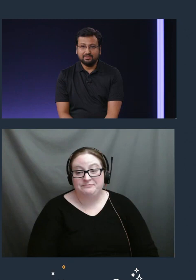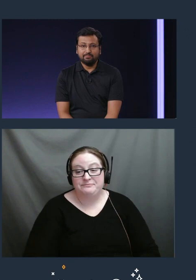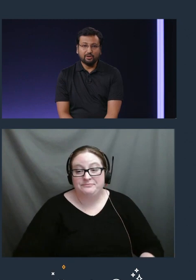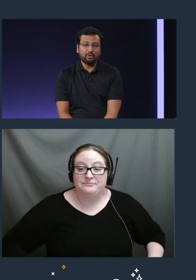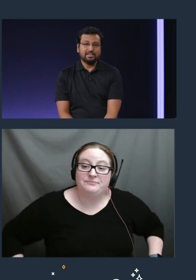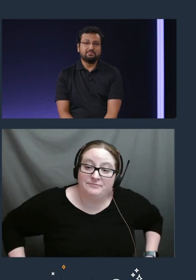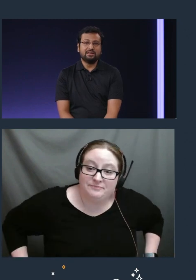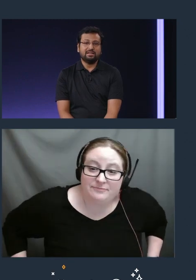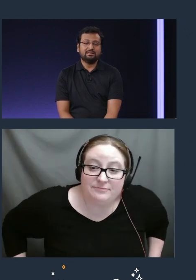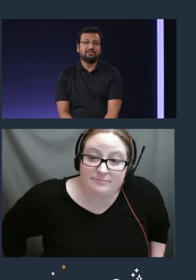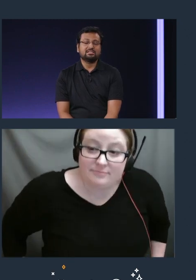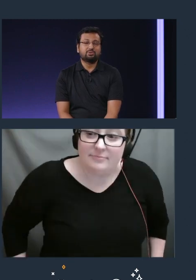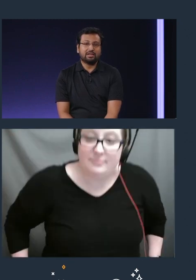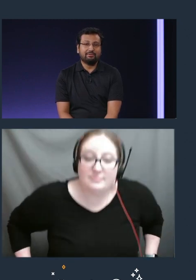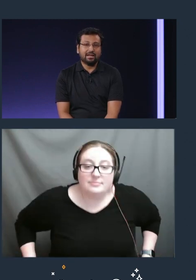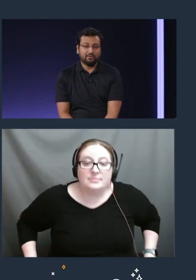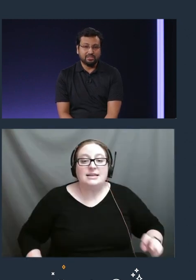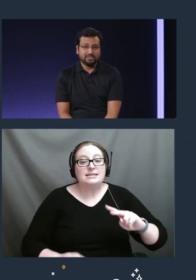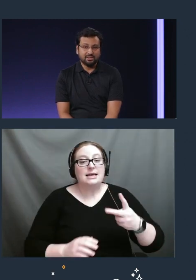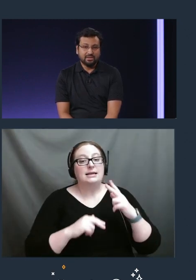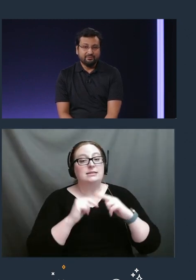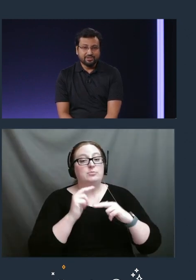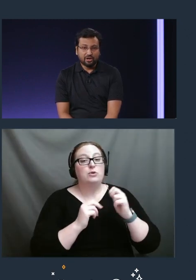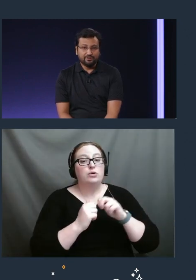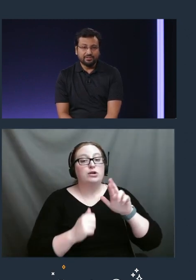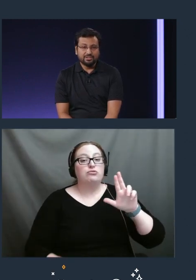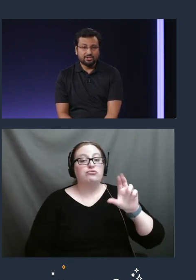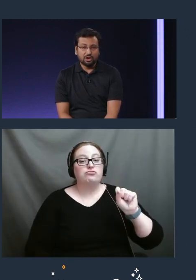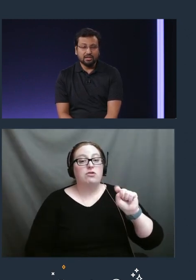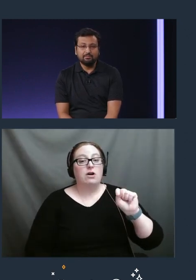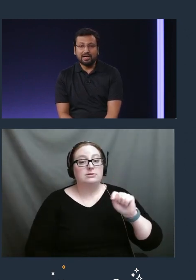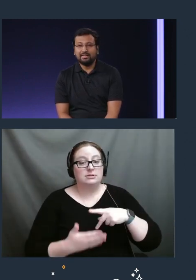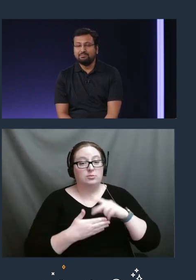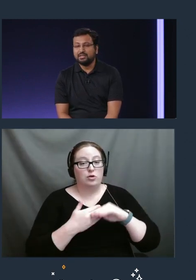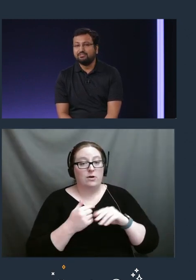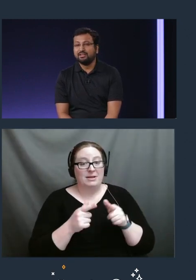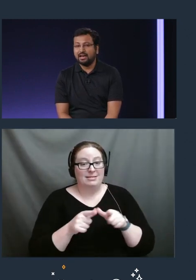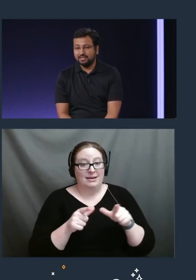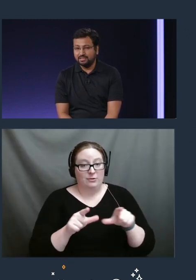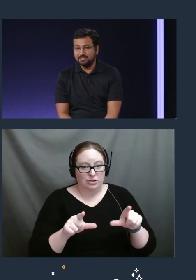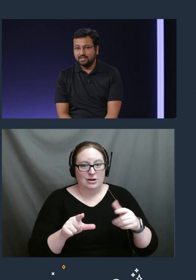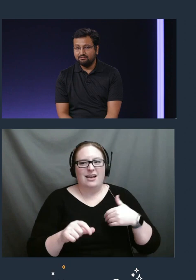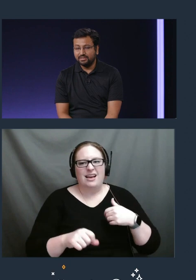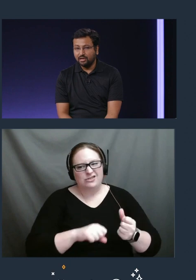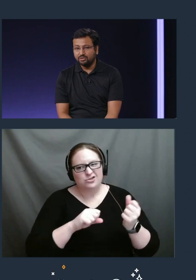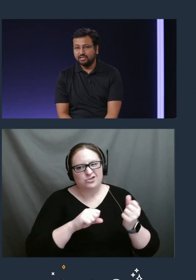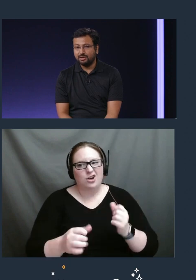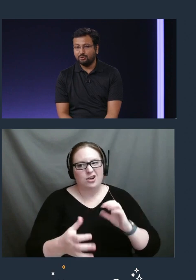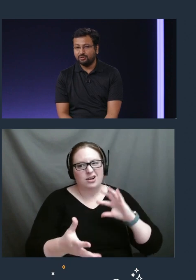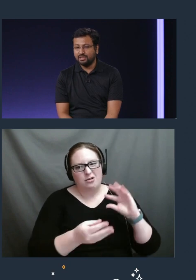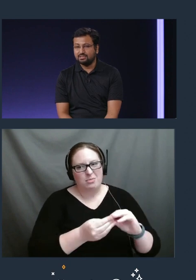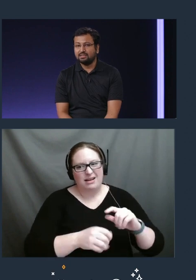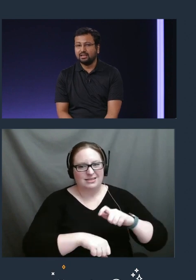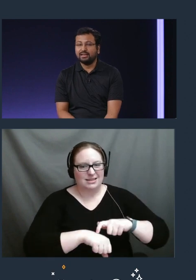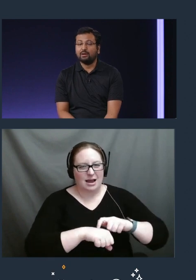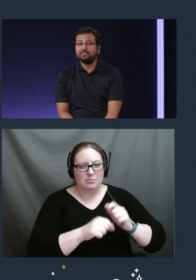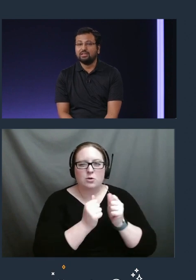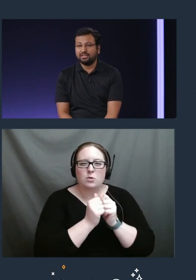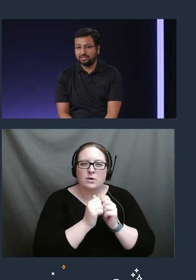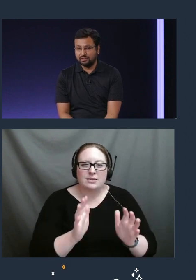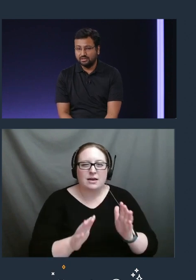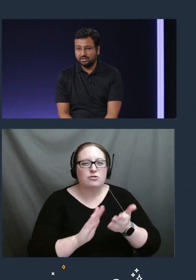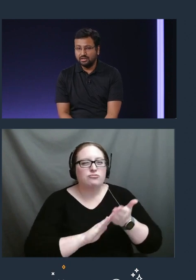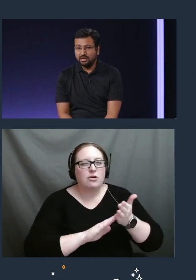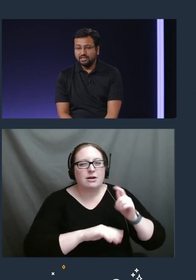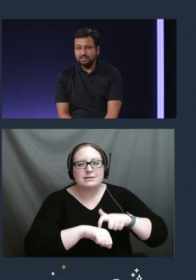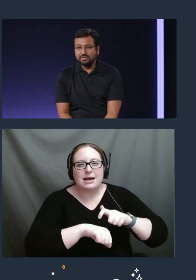Second, Mount Point is built in the Rust programming language, which offers strong compile time safety guarantees without runtime overheads like garbage